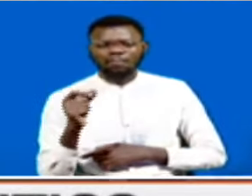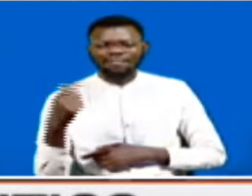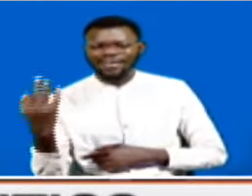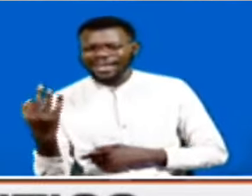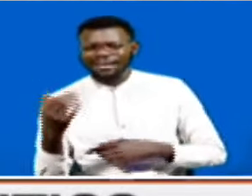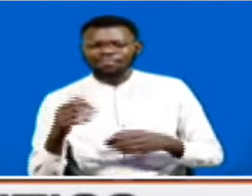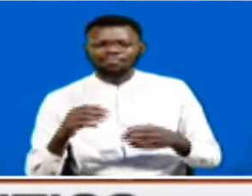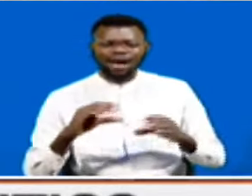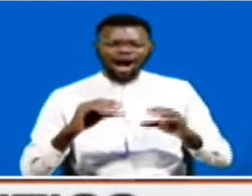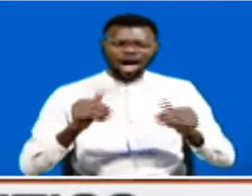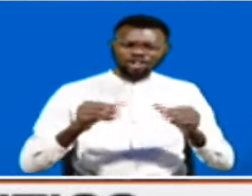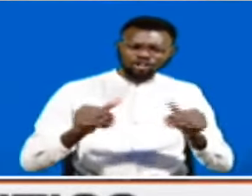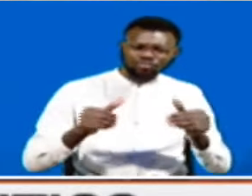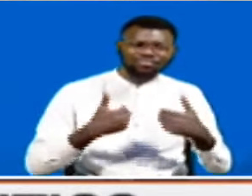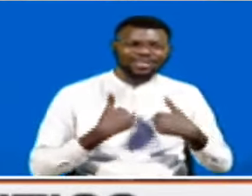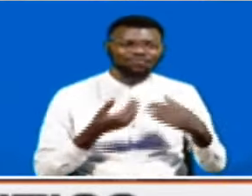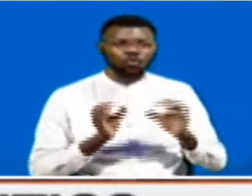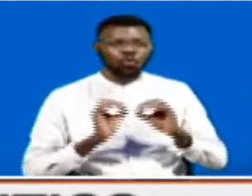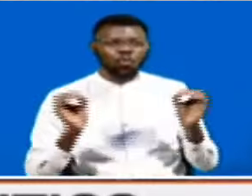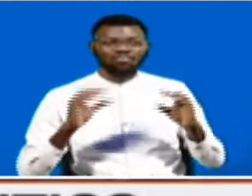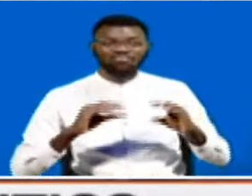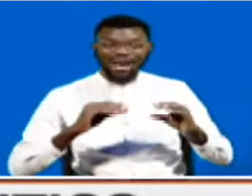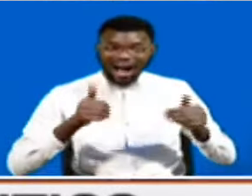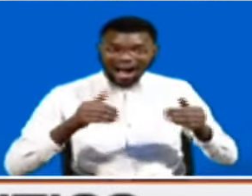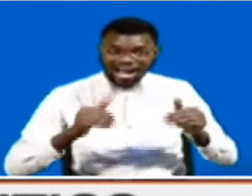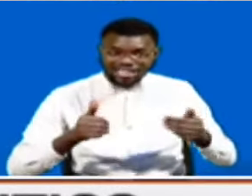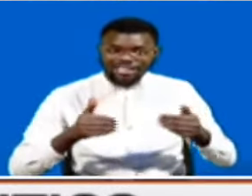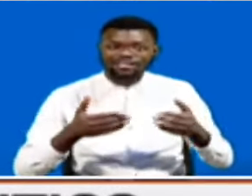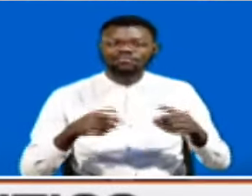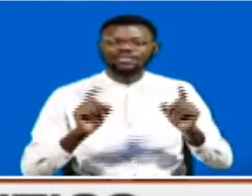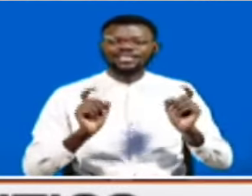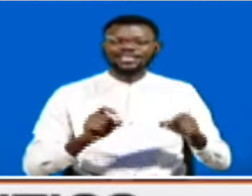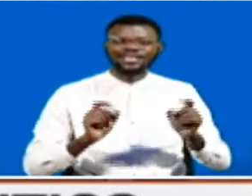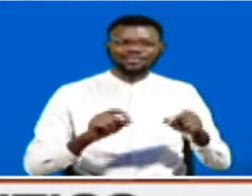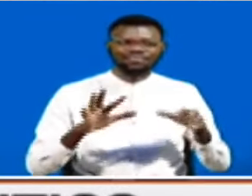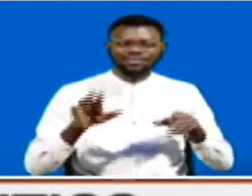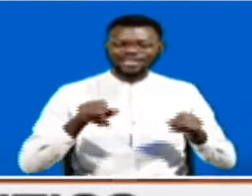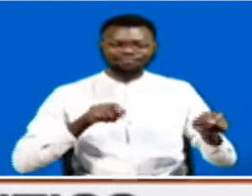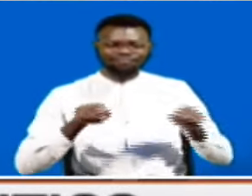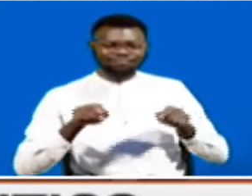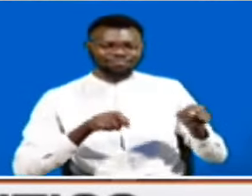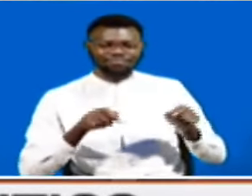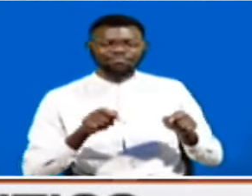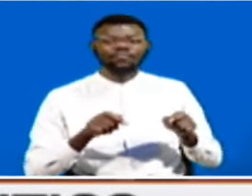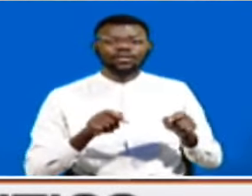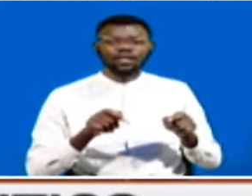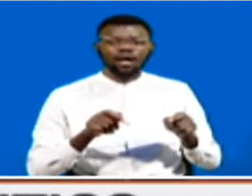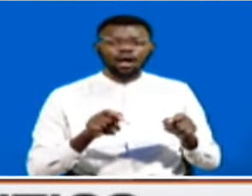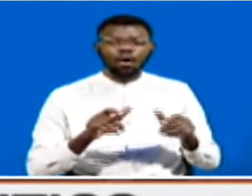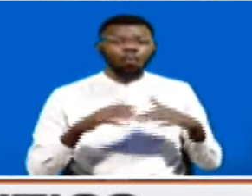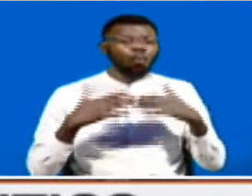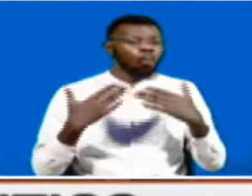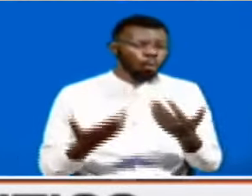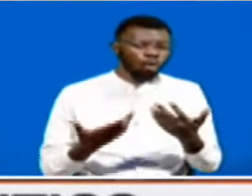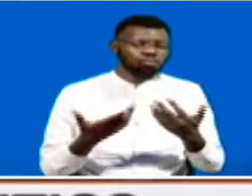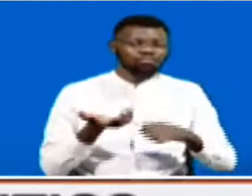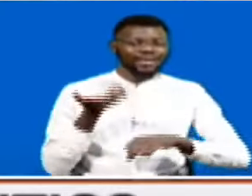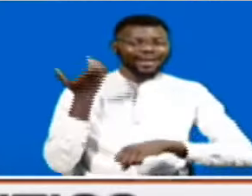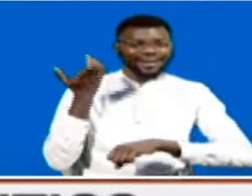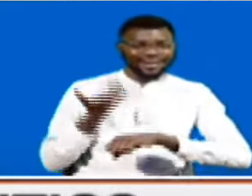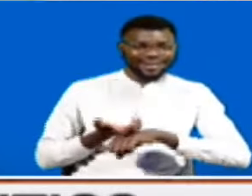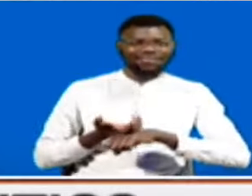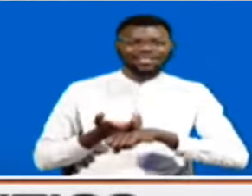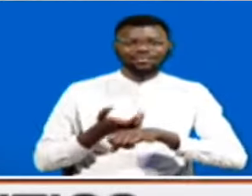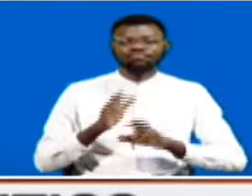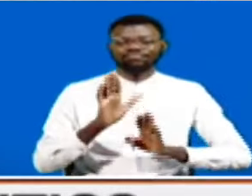disbursement. Unless that cash flow is managed, it will become difficult to develop counties, mm-hmm. because you can't